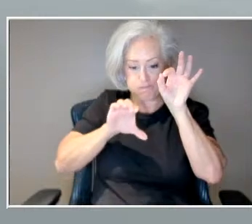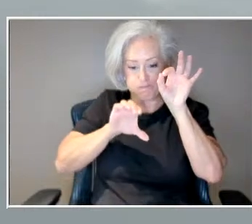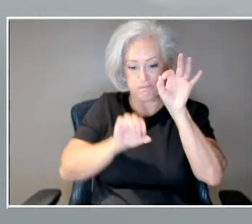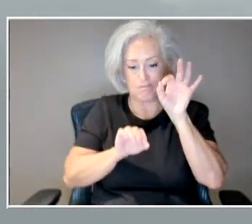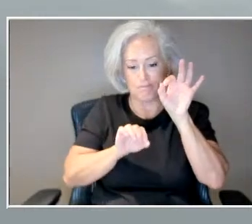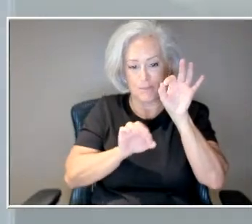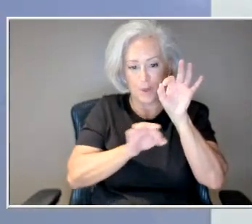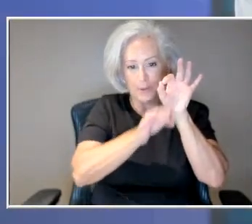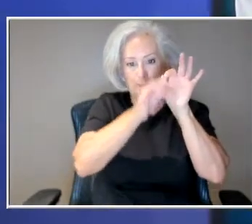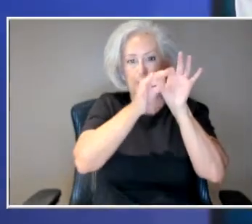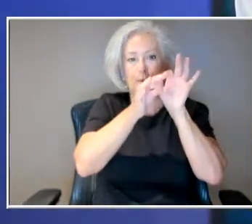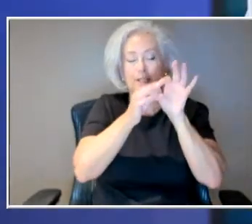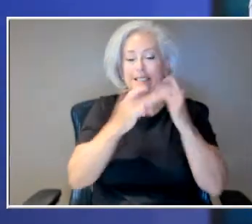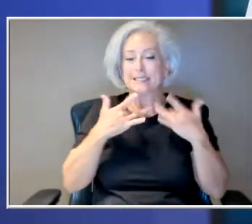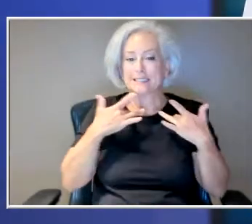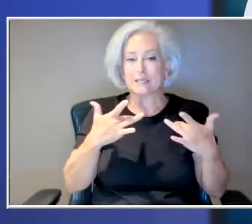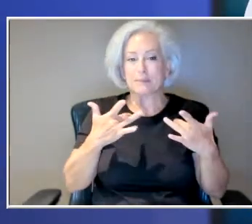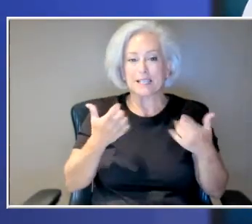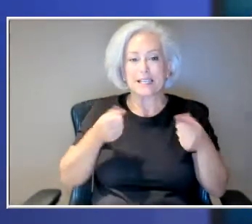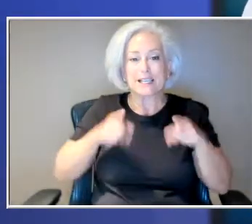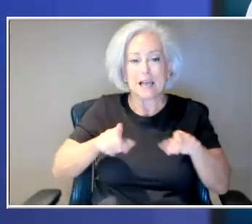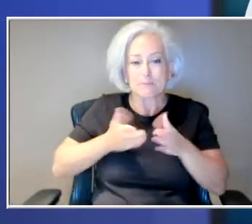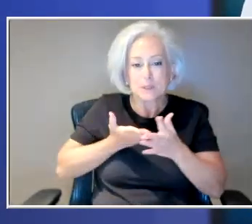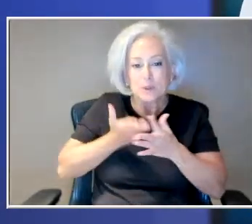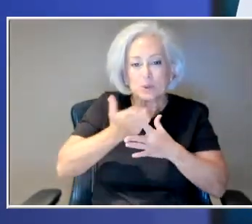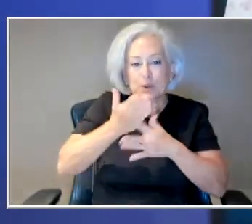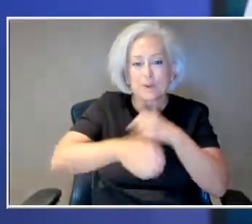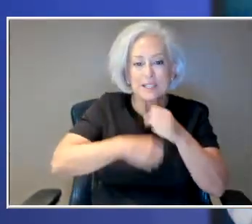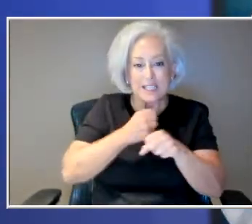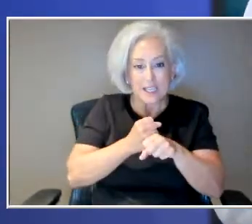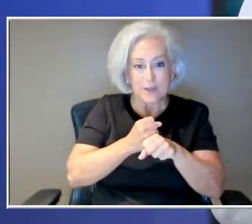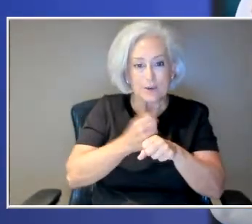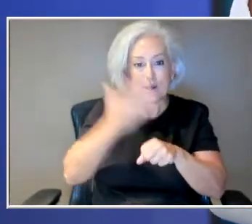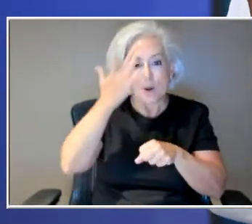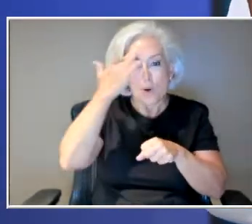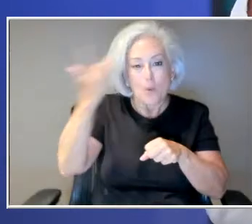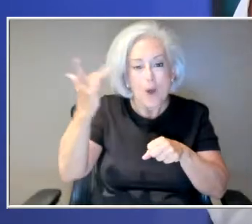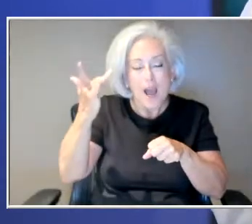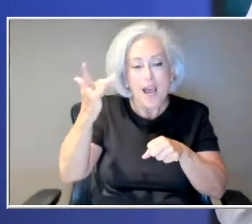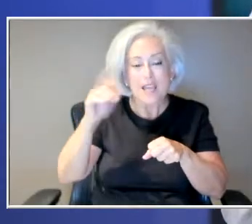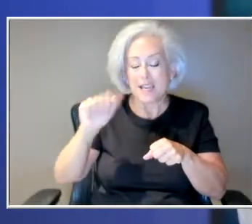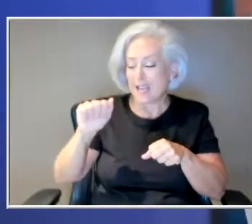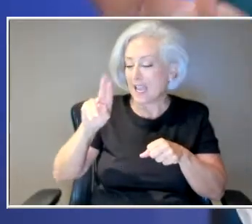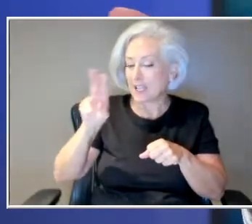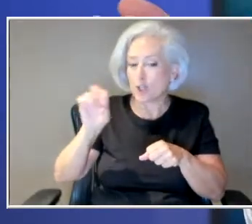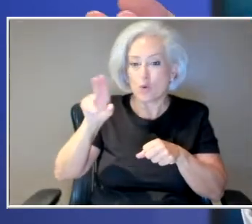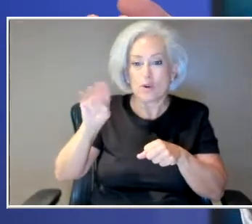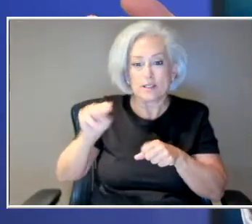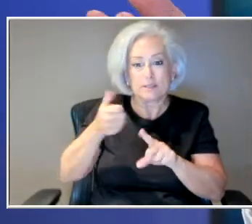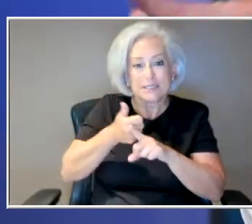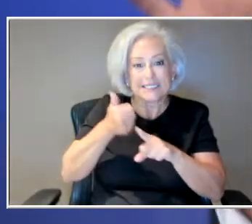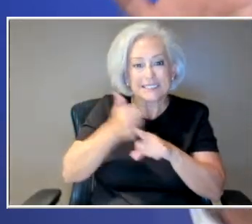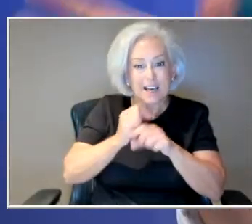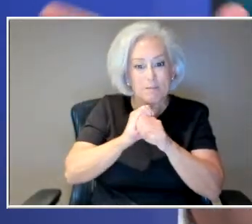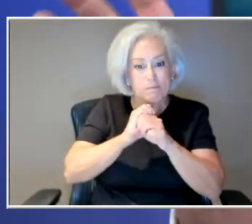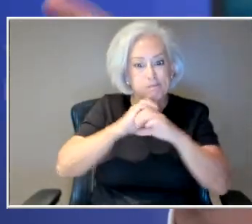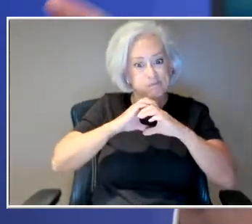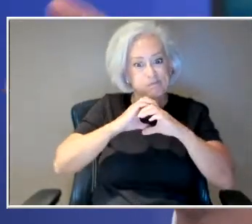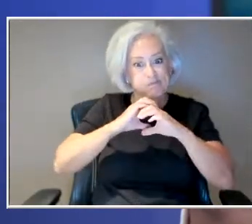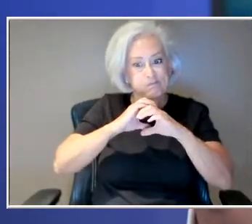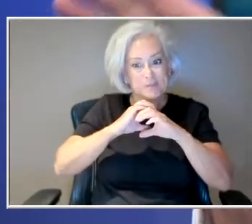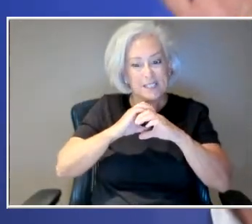of things, aneurysms in the brain are about the size of a pea. And the brain has no pain fibers, no sensory fibers. The